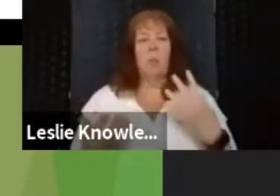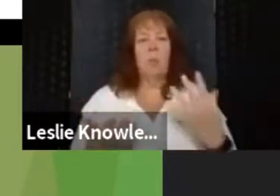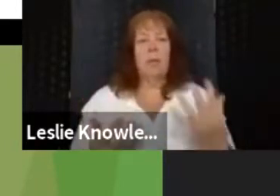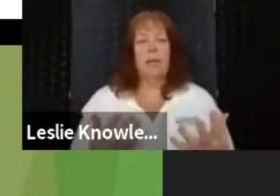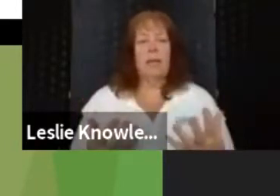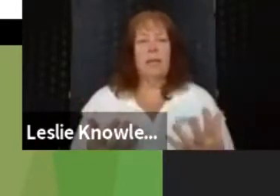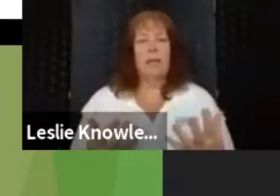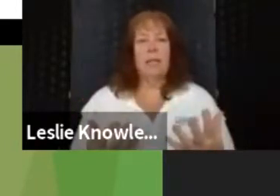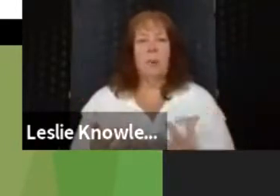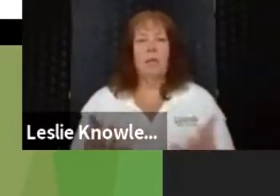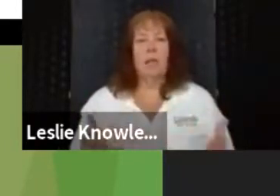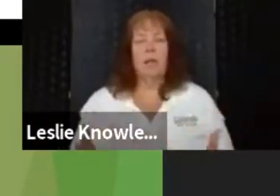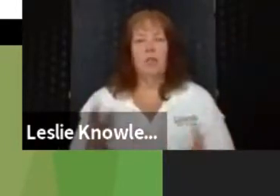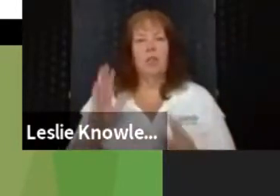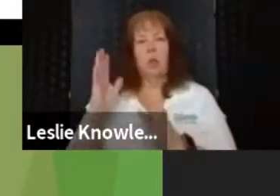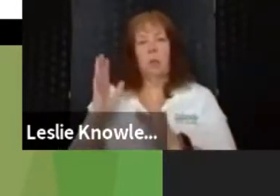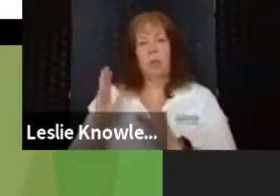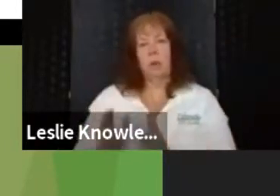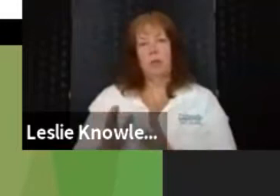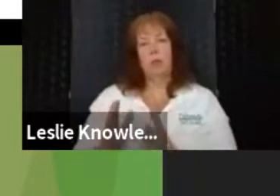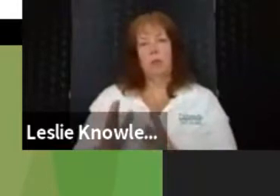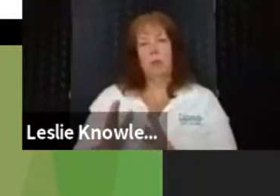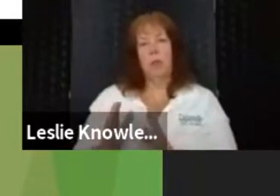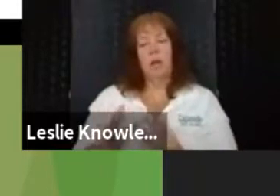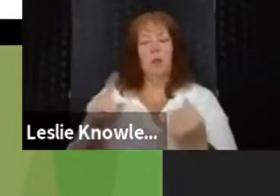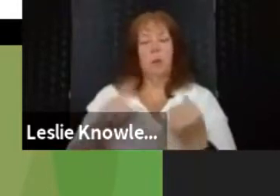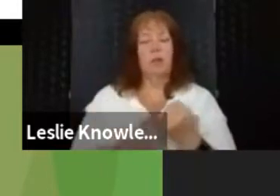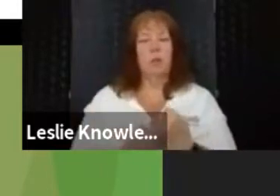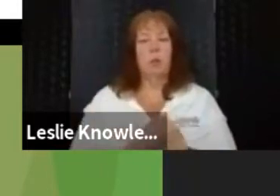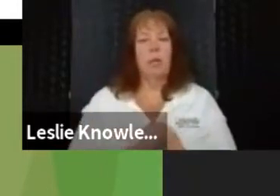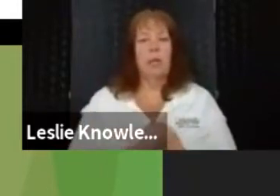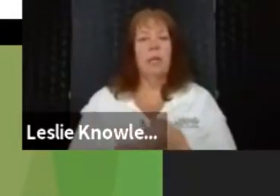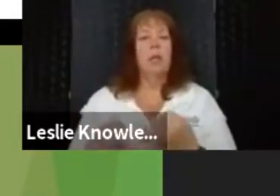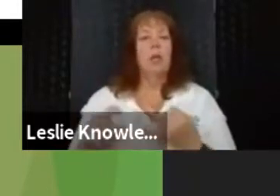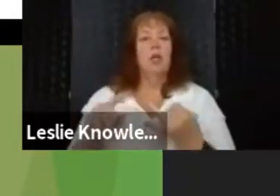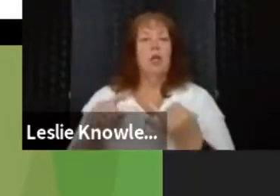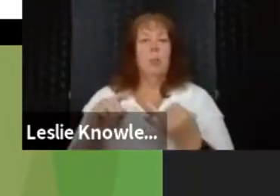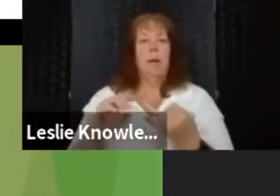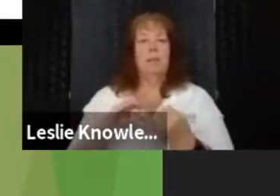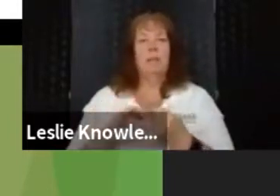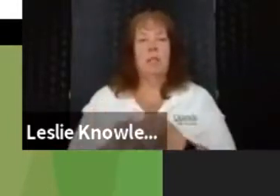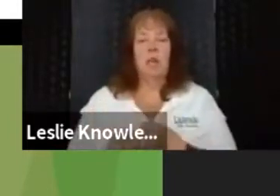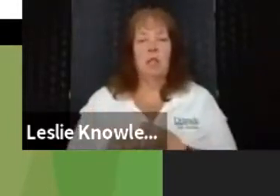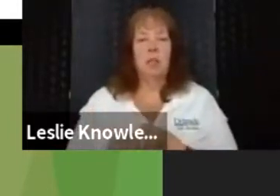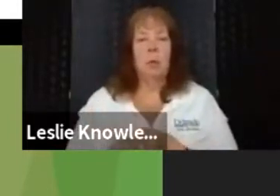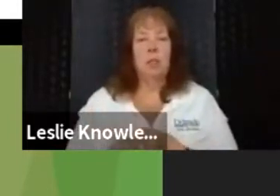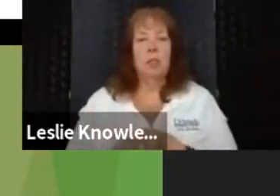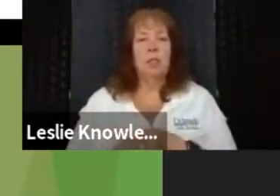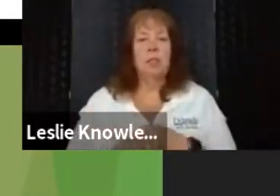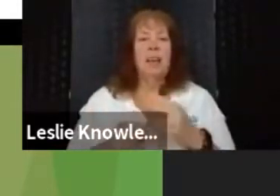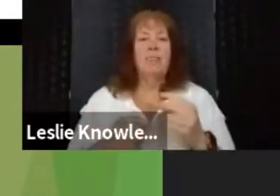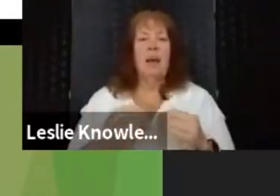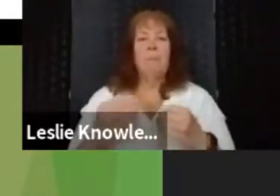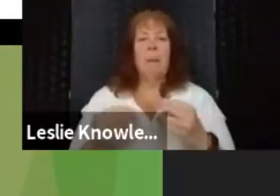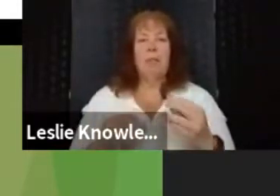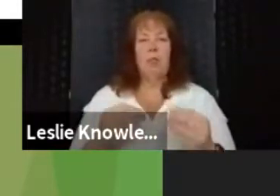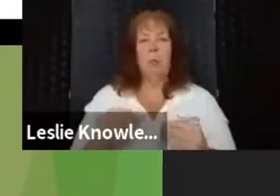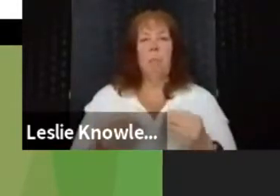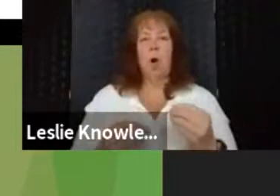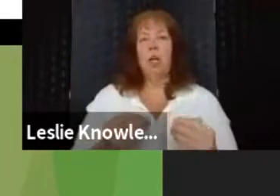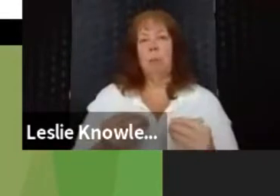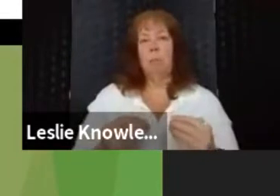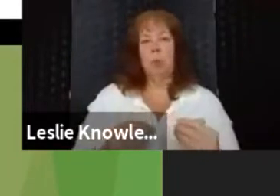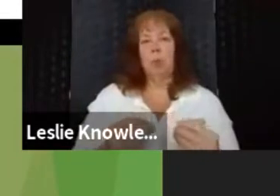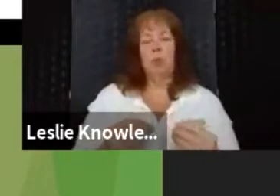And so when they get done with that knowledge, so when you graduate from Delgado, you have a degree, you pass the knowledge portion, that makes